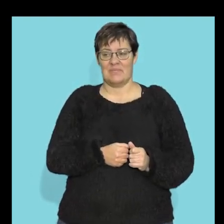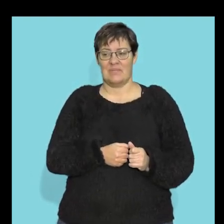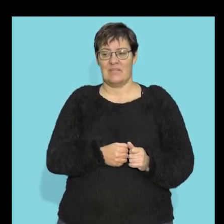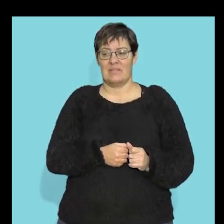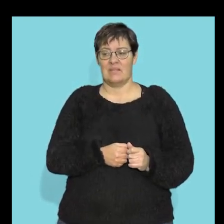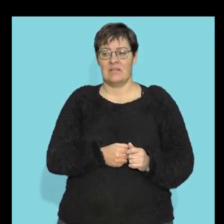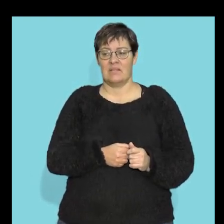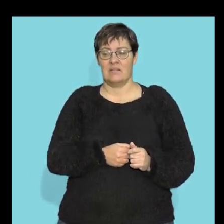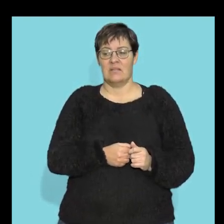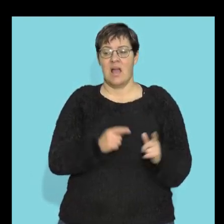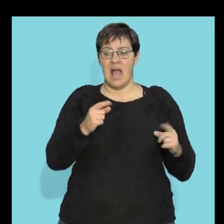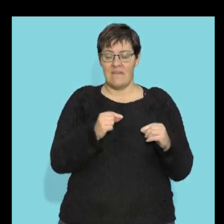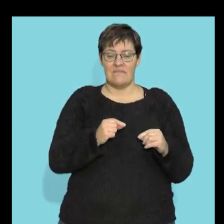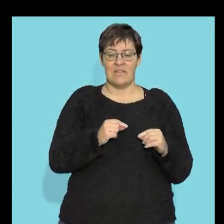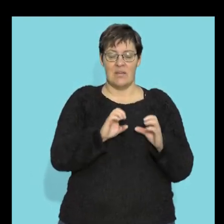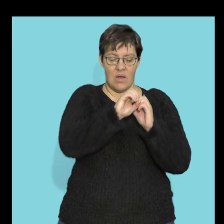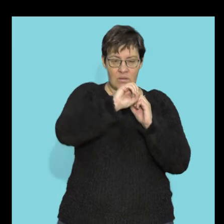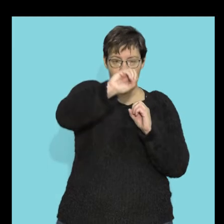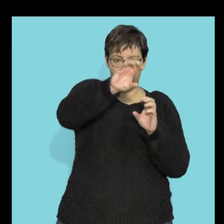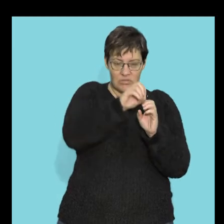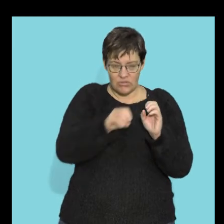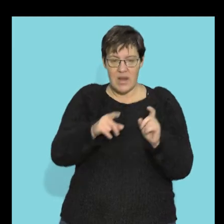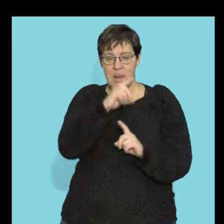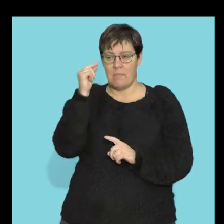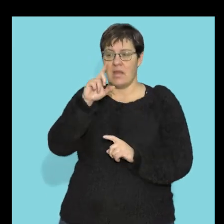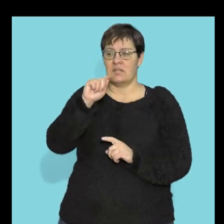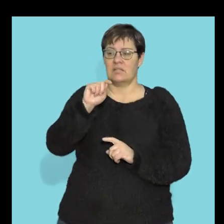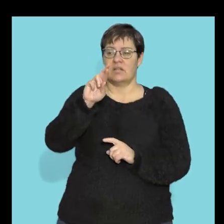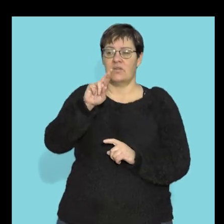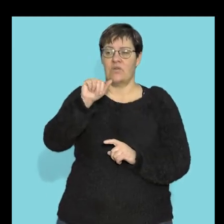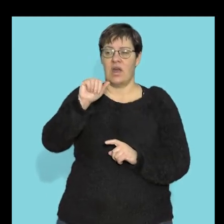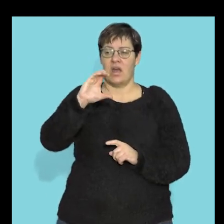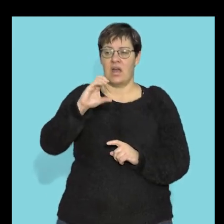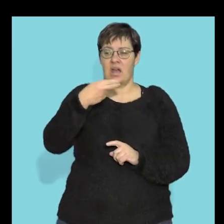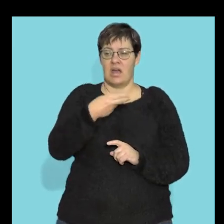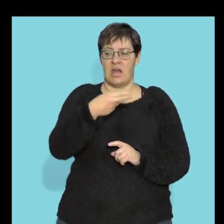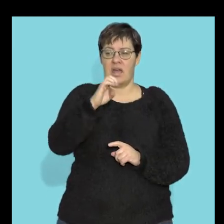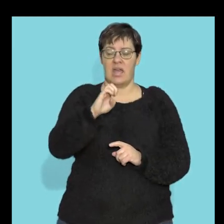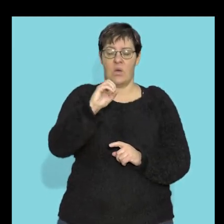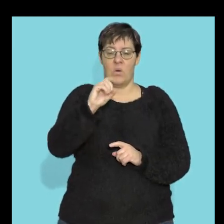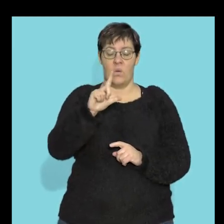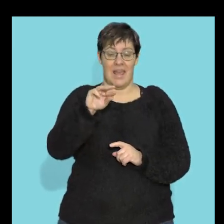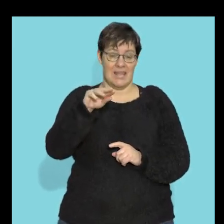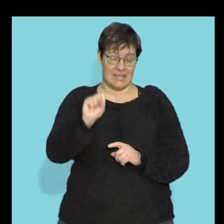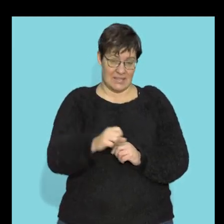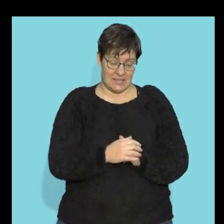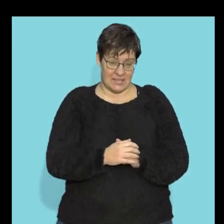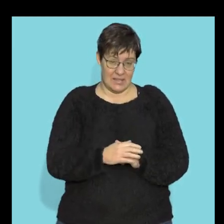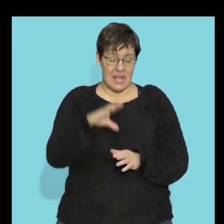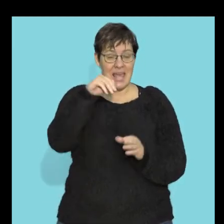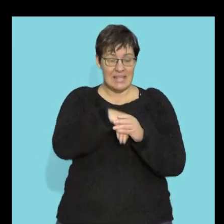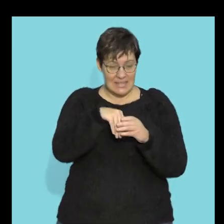bronchioles, they've got these smaller little branches called the tracheoles. And inside their branches, it